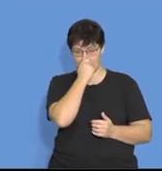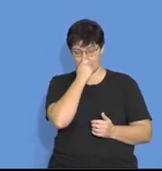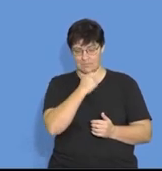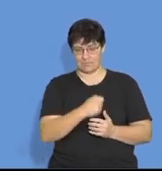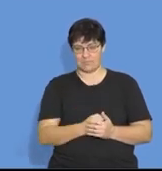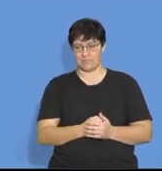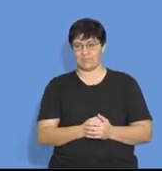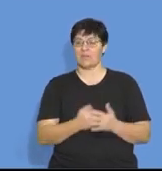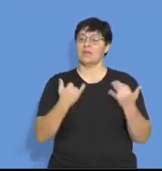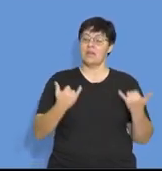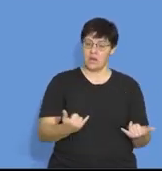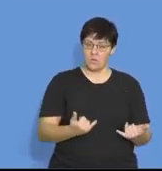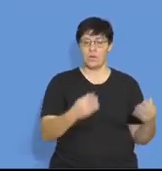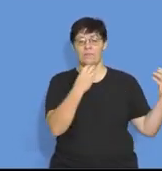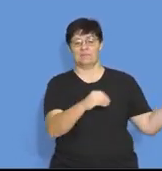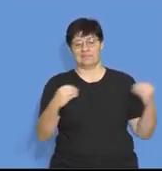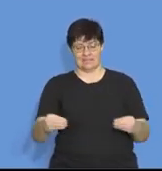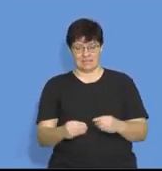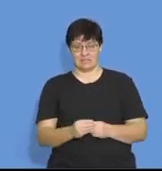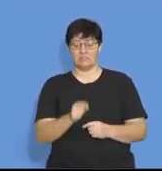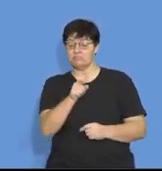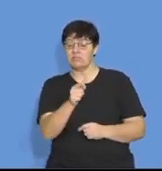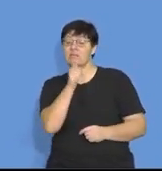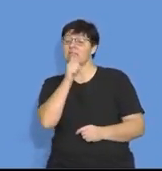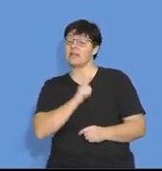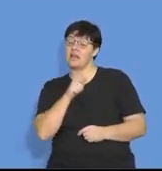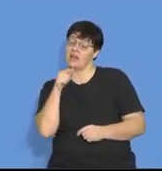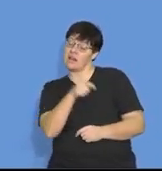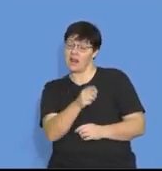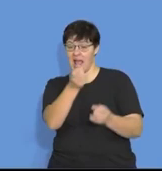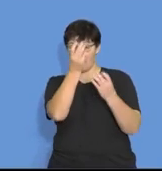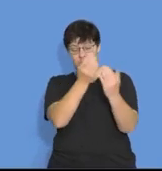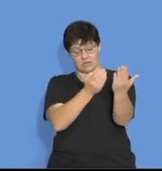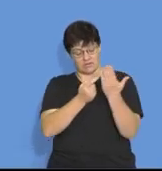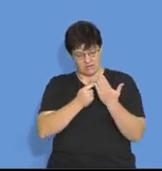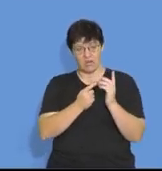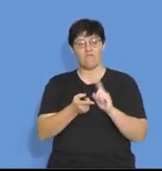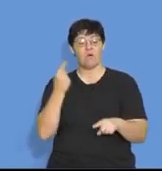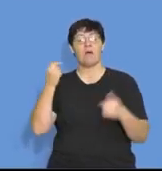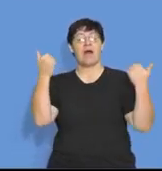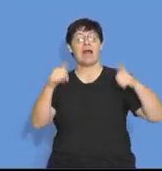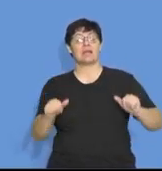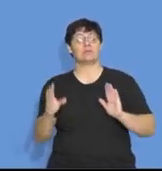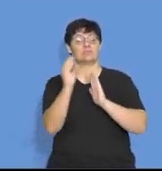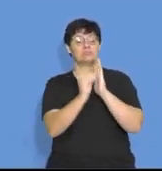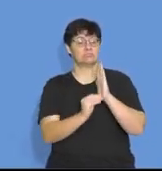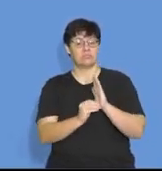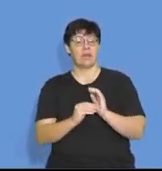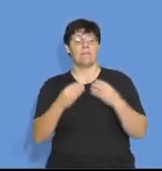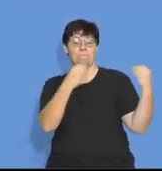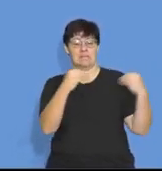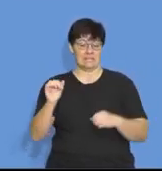We now come to a business and we are told the following information was taken from the accounting records of a business.